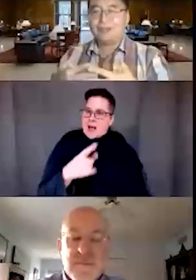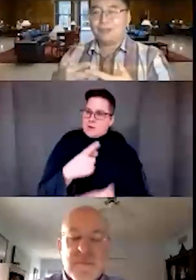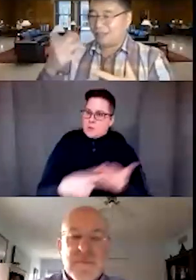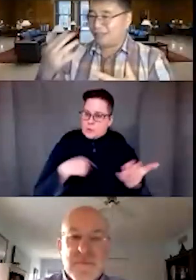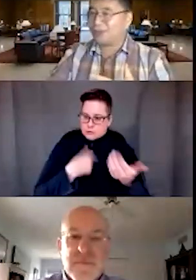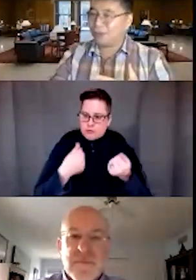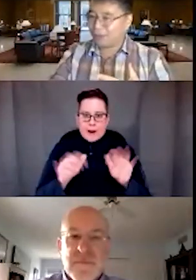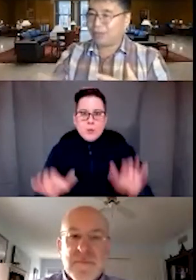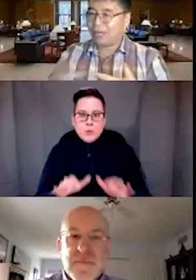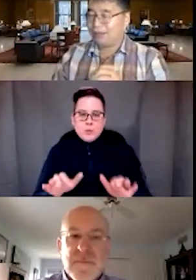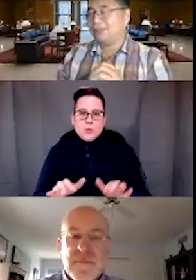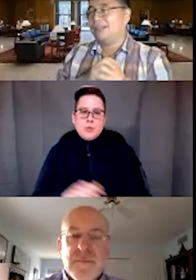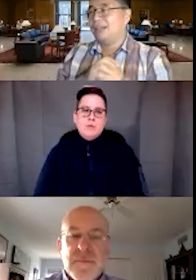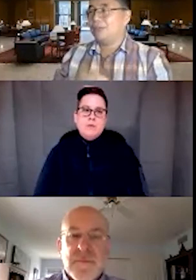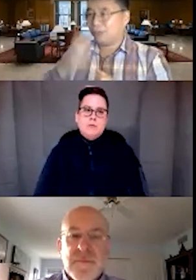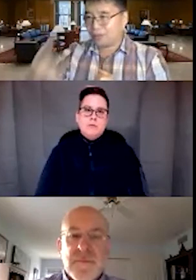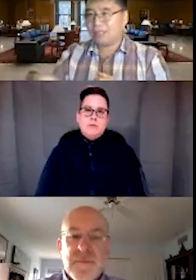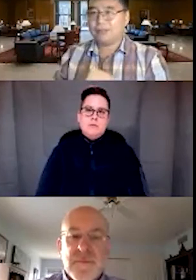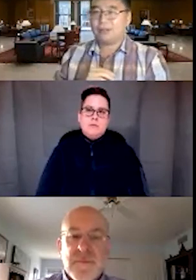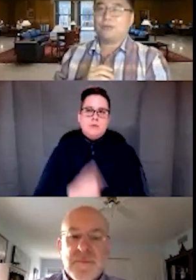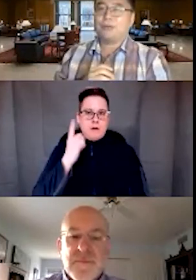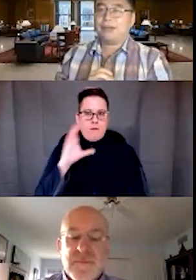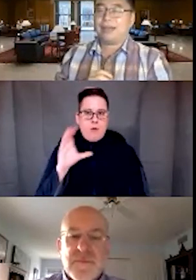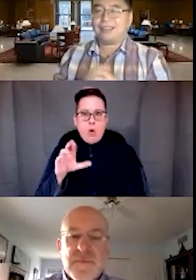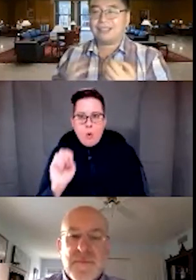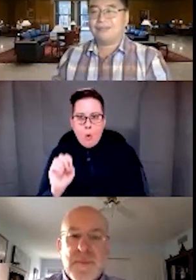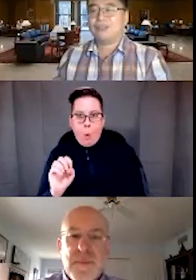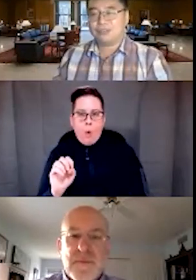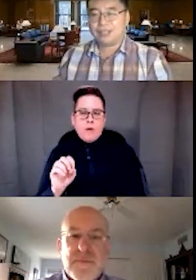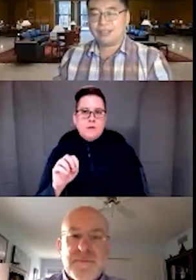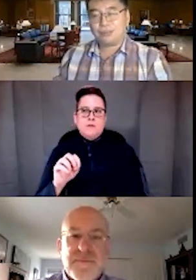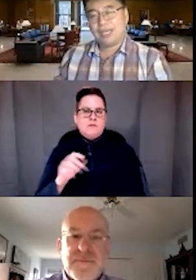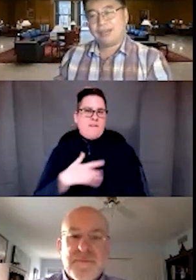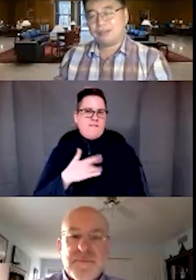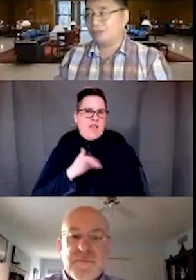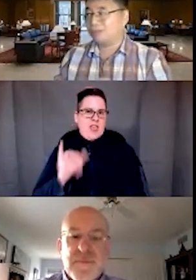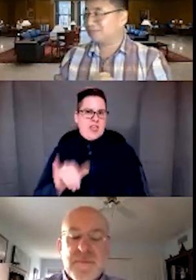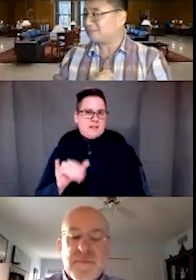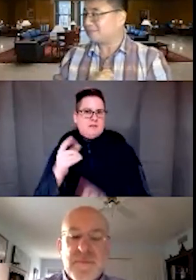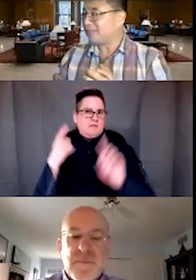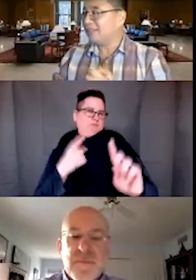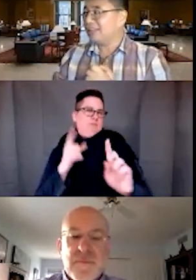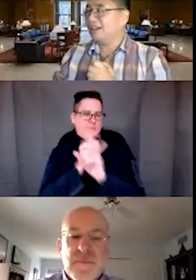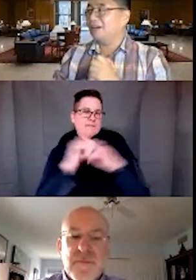when with the idea core that we have, and with the quantitative data core we have, I think that's the vision that we have. So,